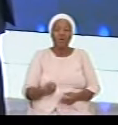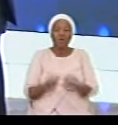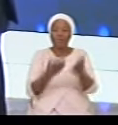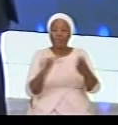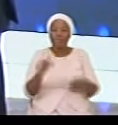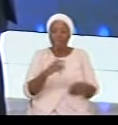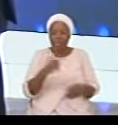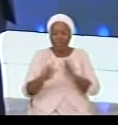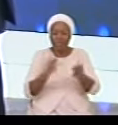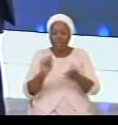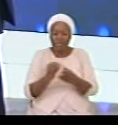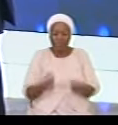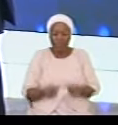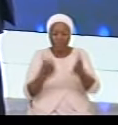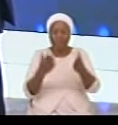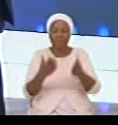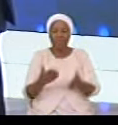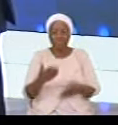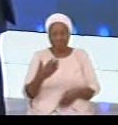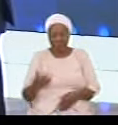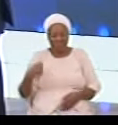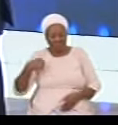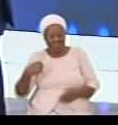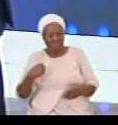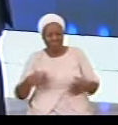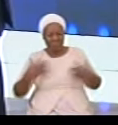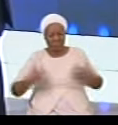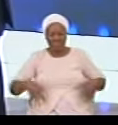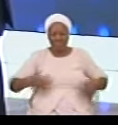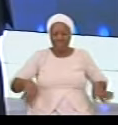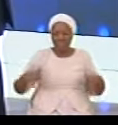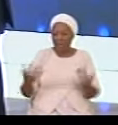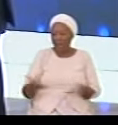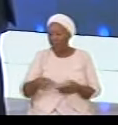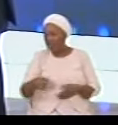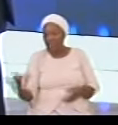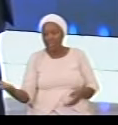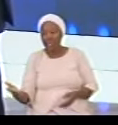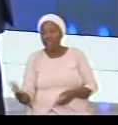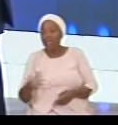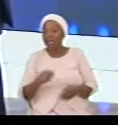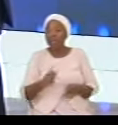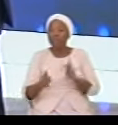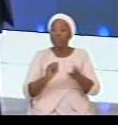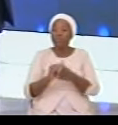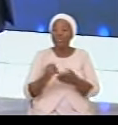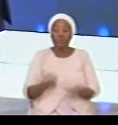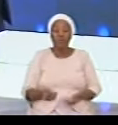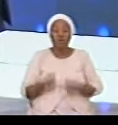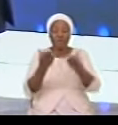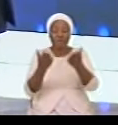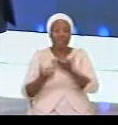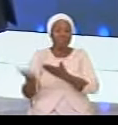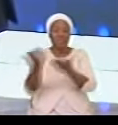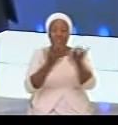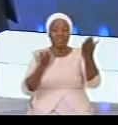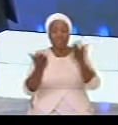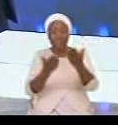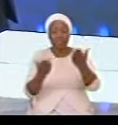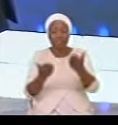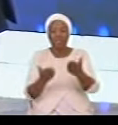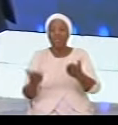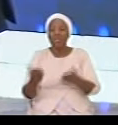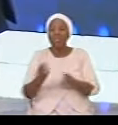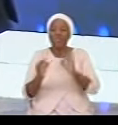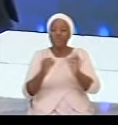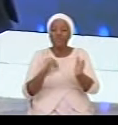offer material things. There are people that offer a service, a sacrifice. If it is